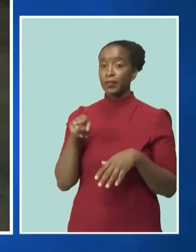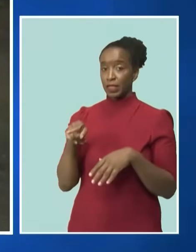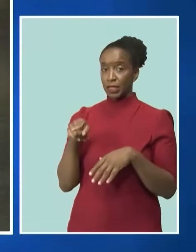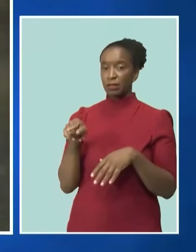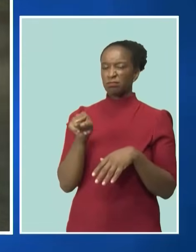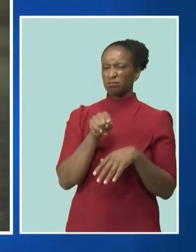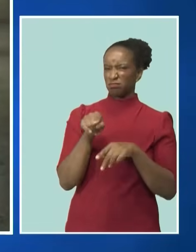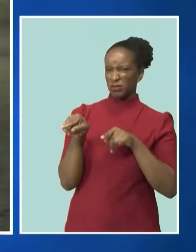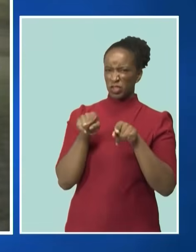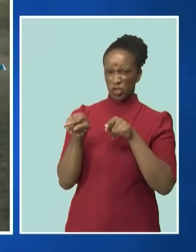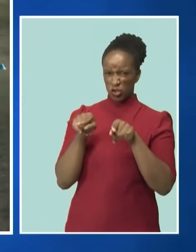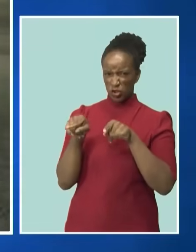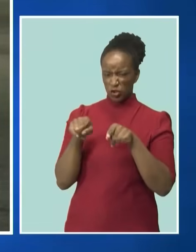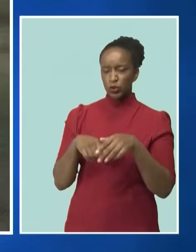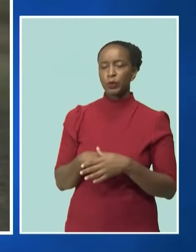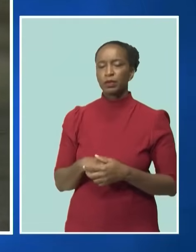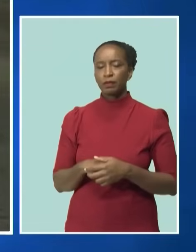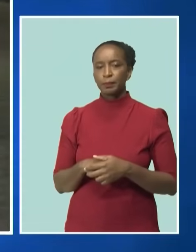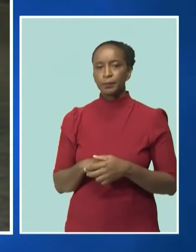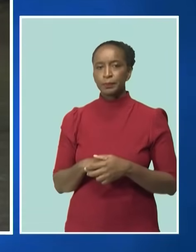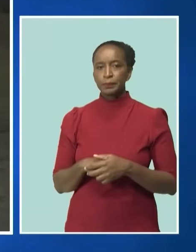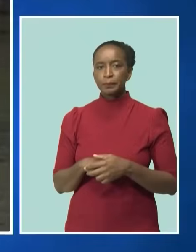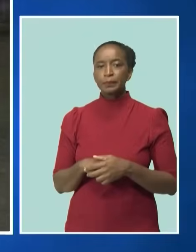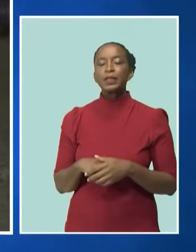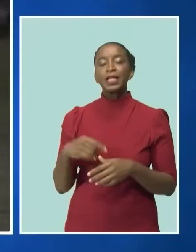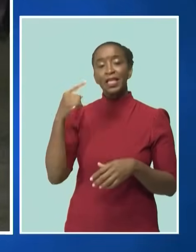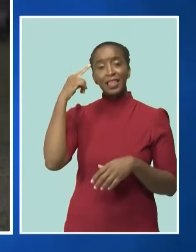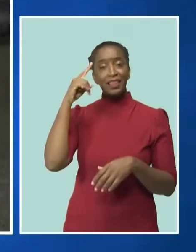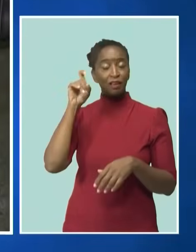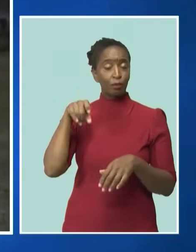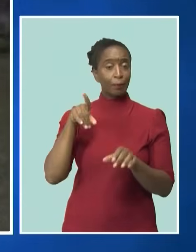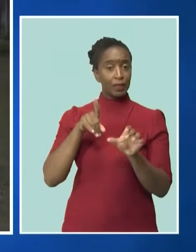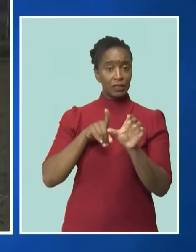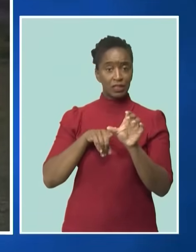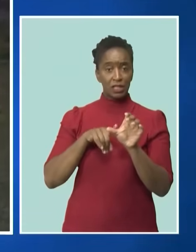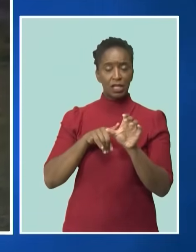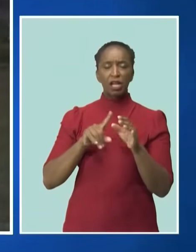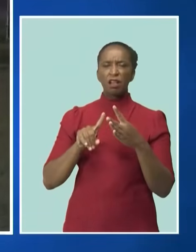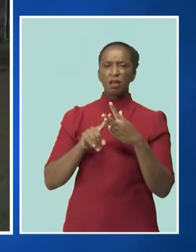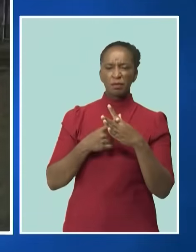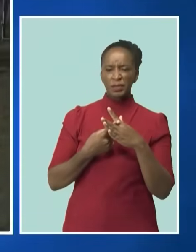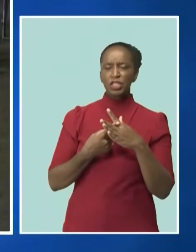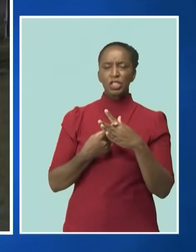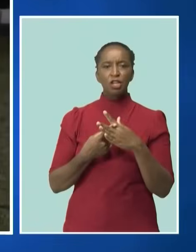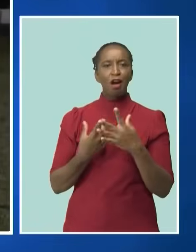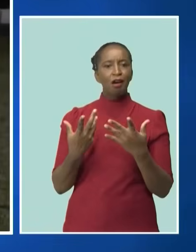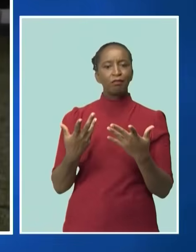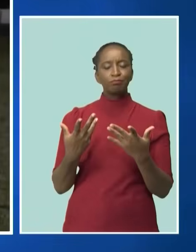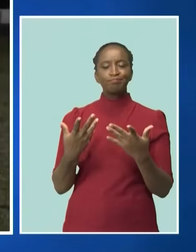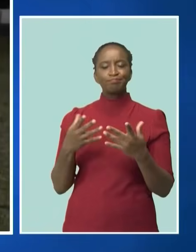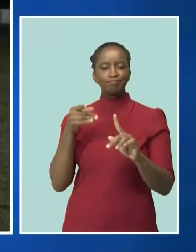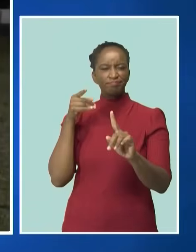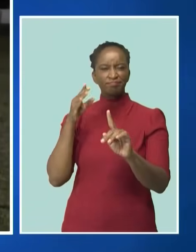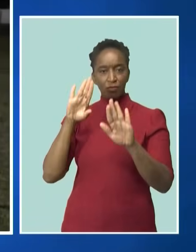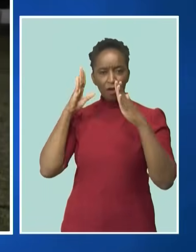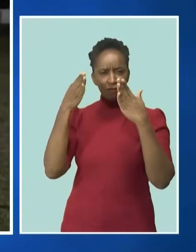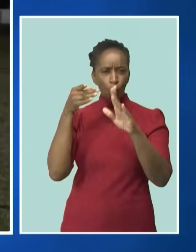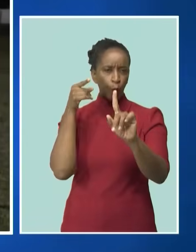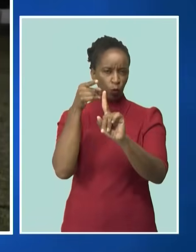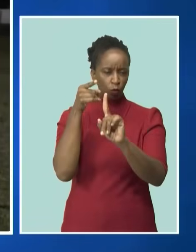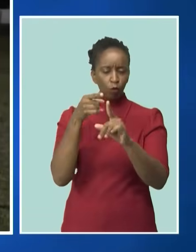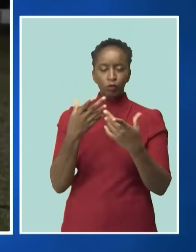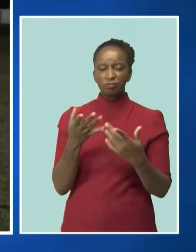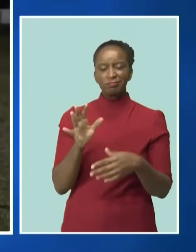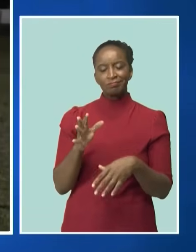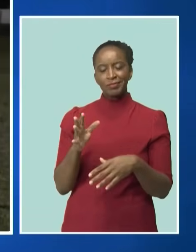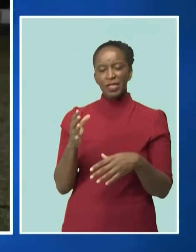and captain Jomo Harris believe the club must start the competition on the right foot. Once you got the belief, the football will speak for